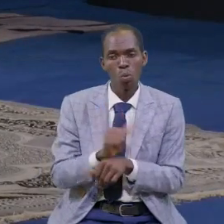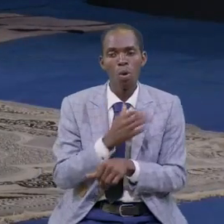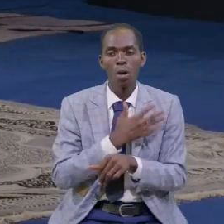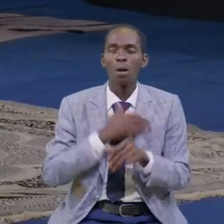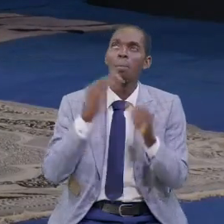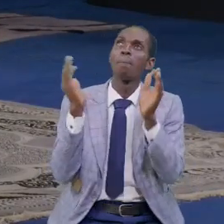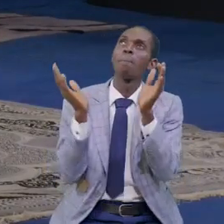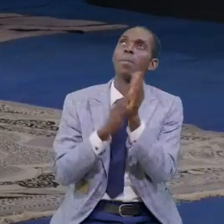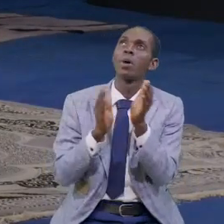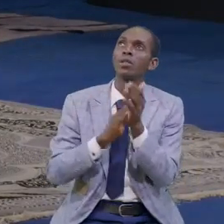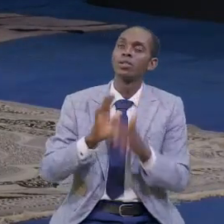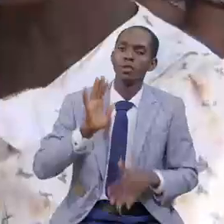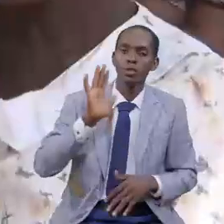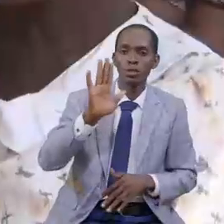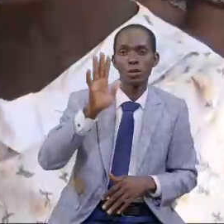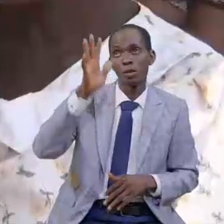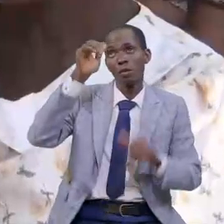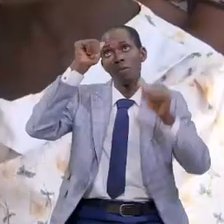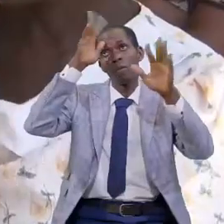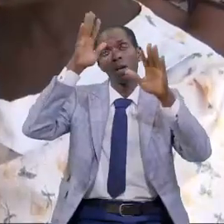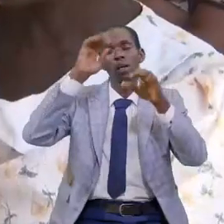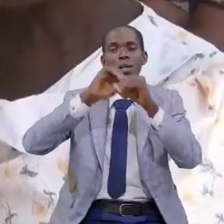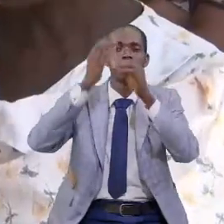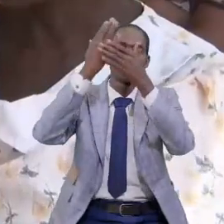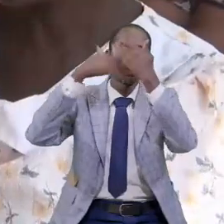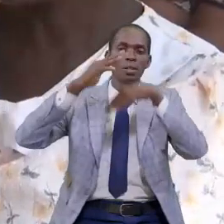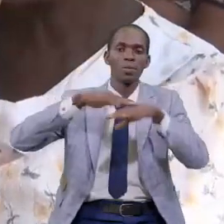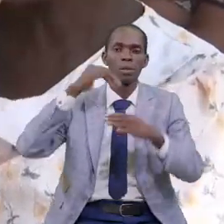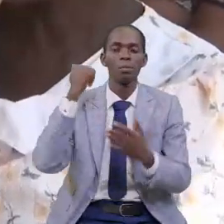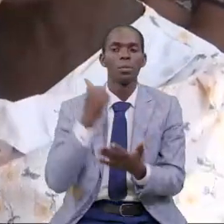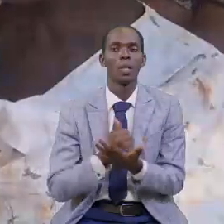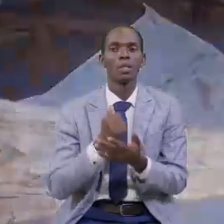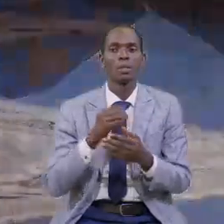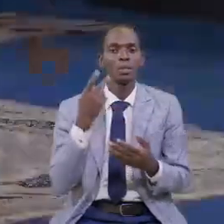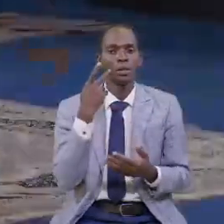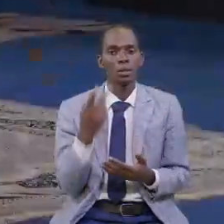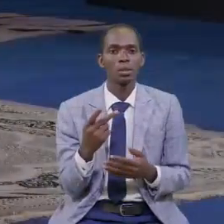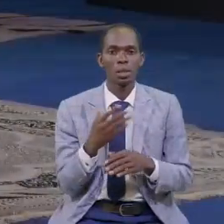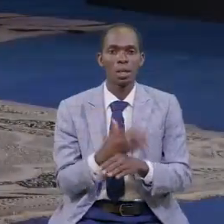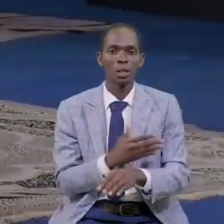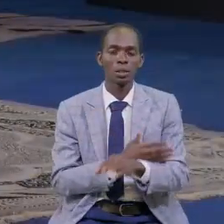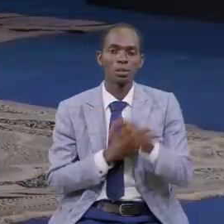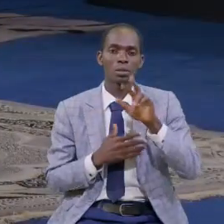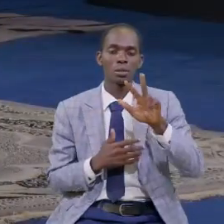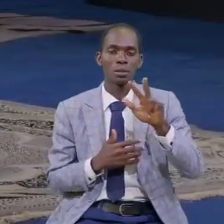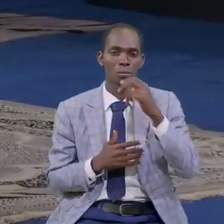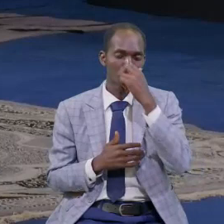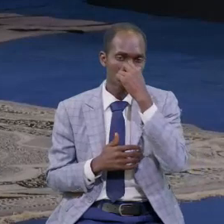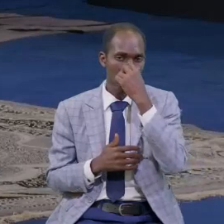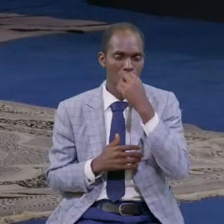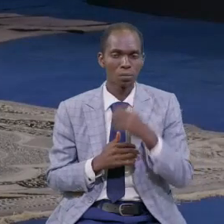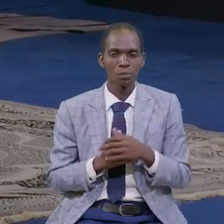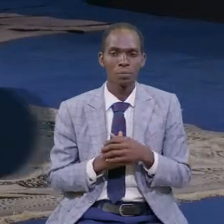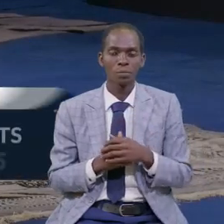in heaven. Amen. Look at number three here. Number three is the Lord